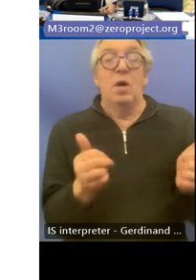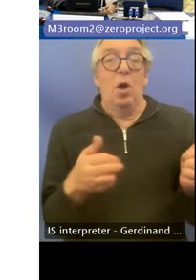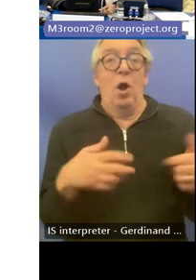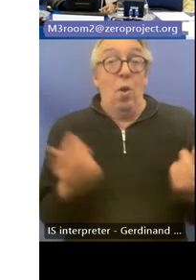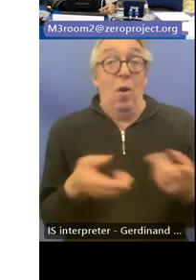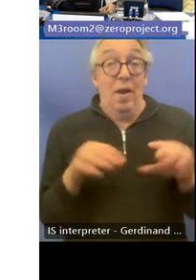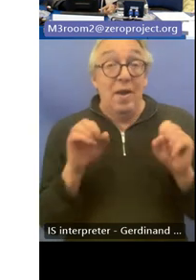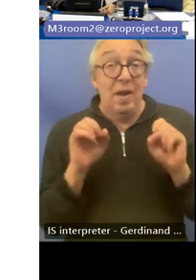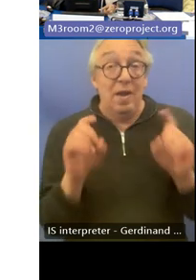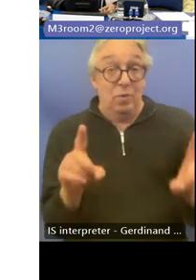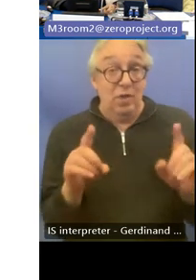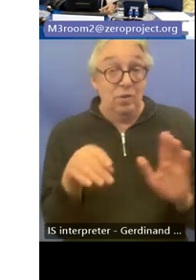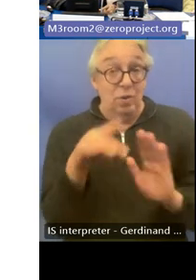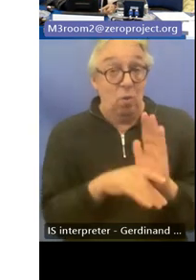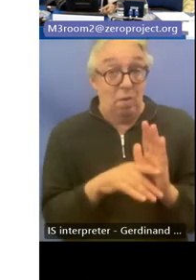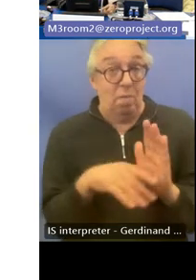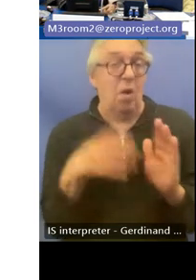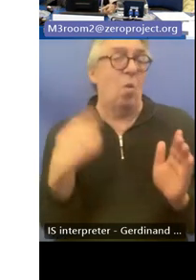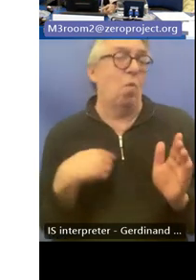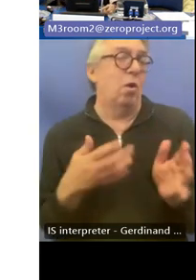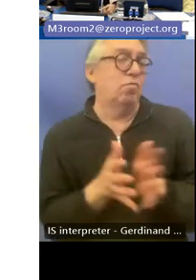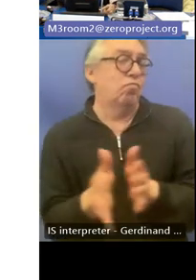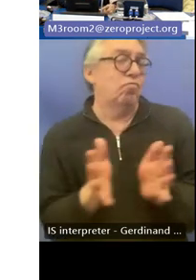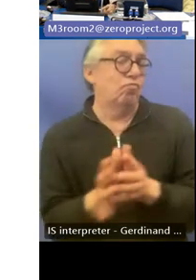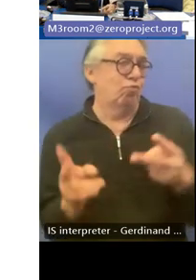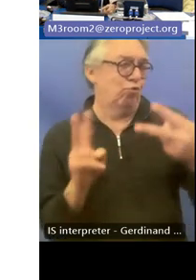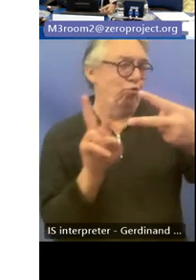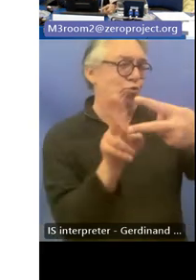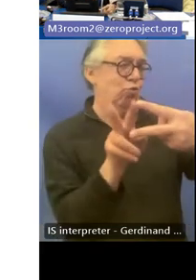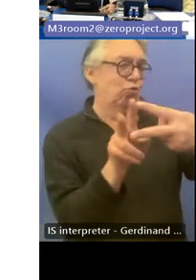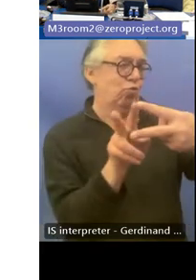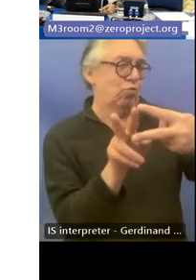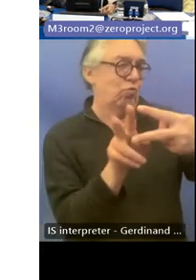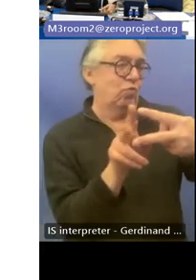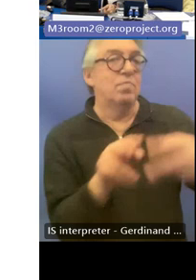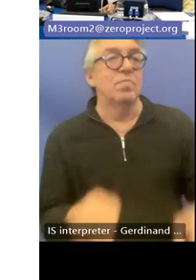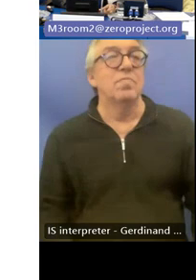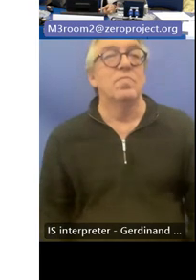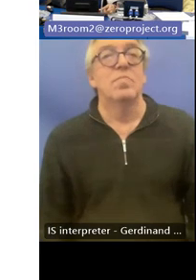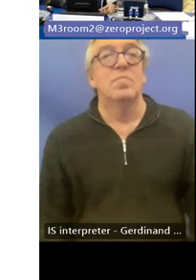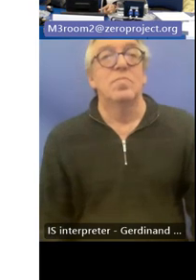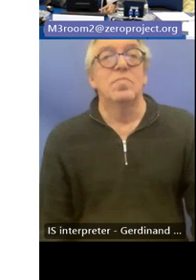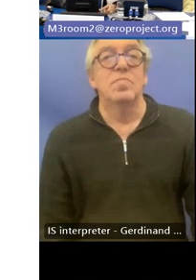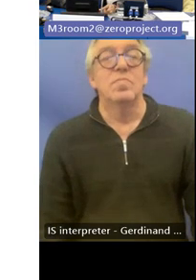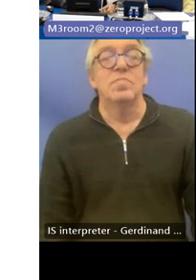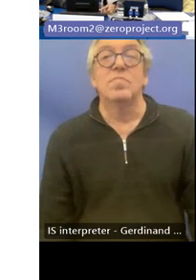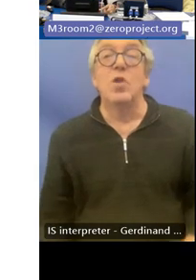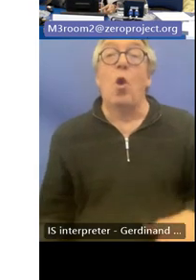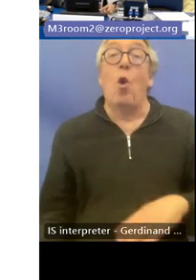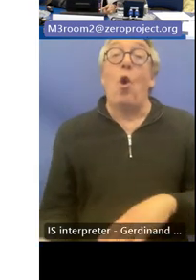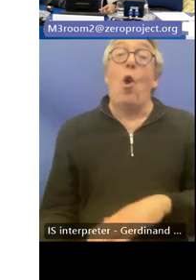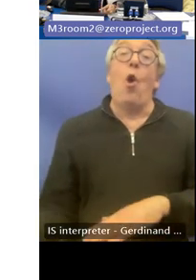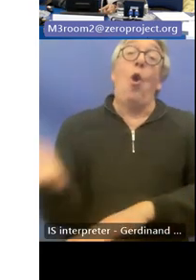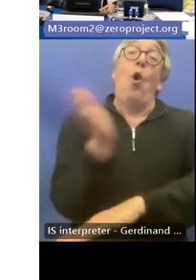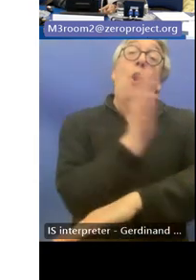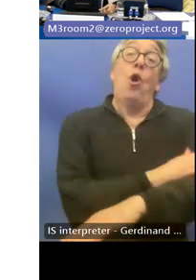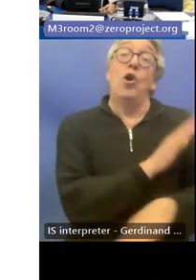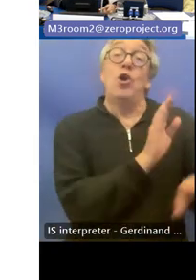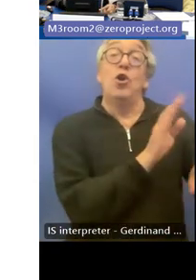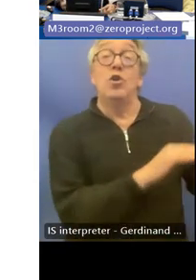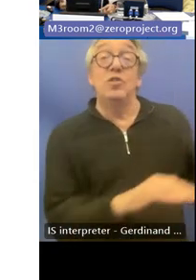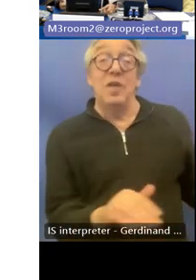share two more issues that this early childhood education, many number of children cannot really graduate